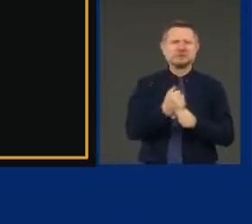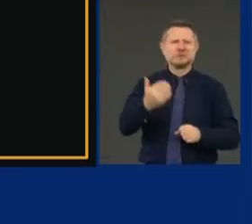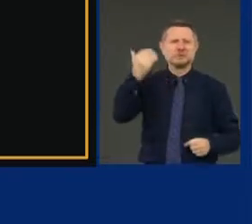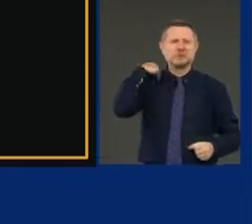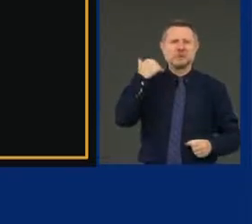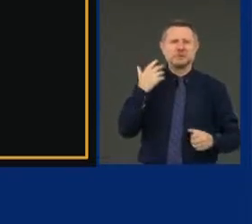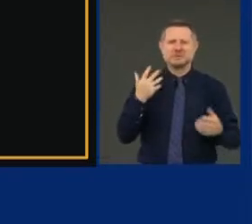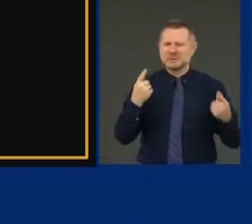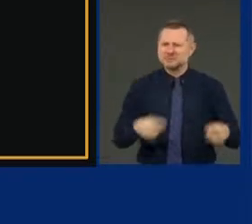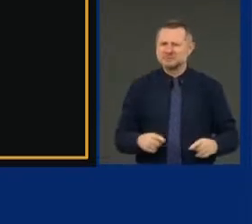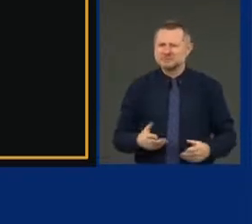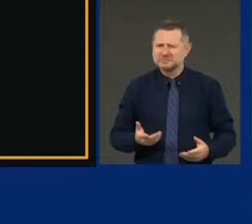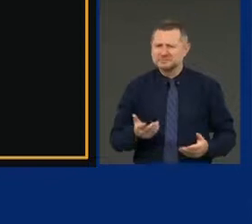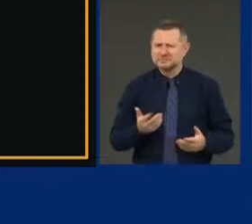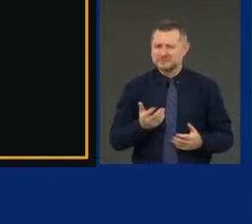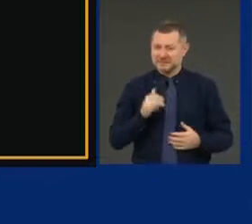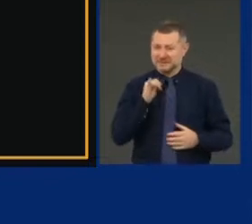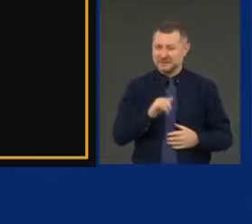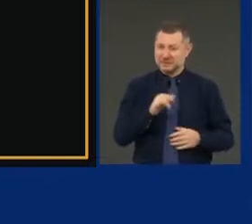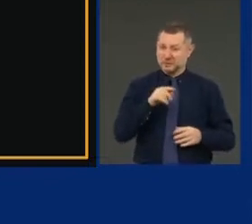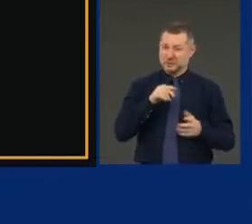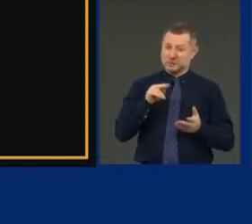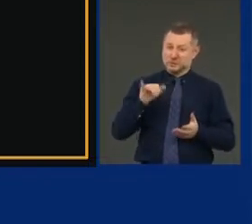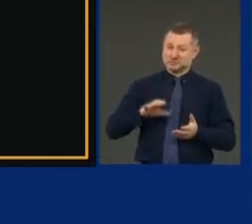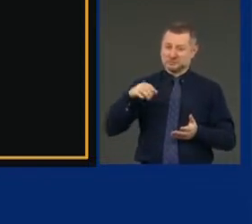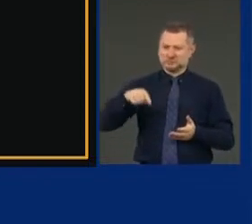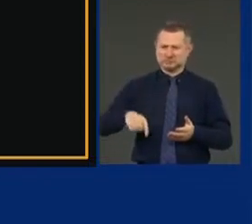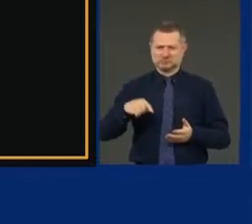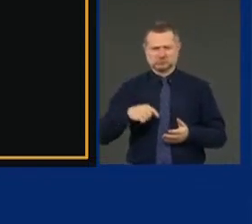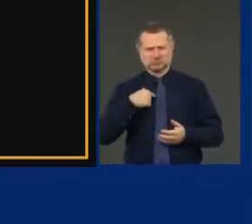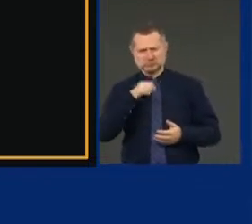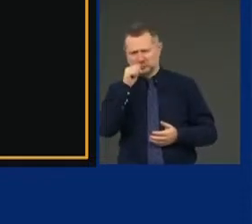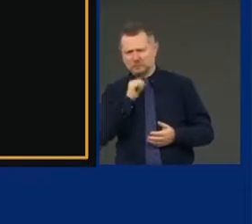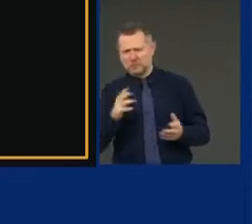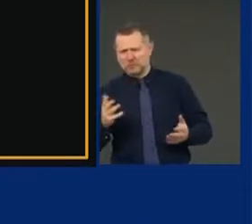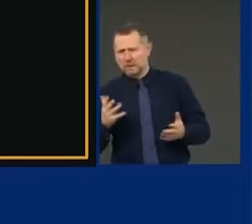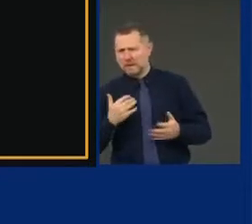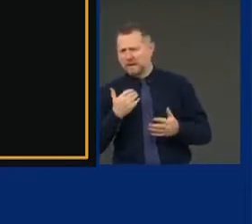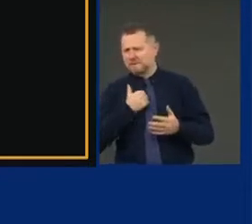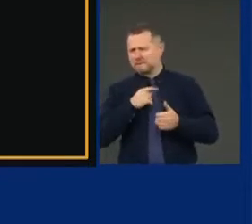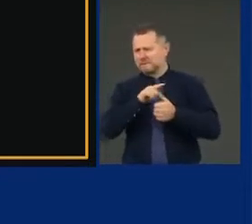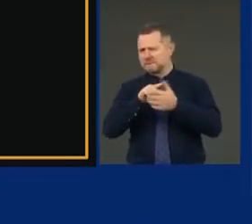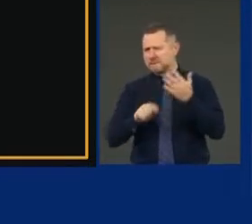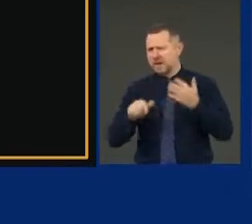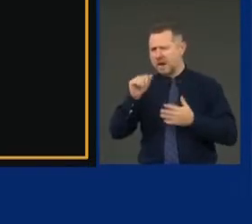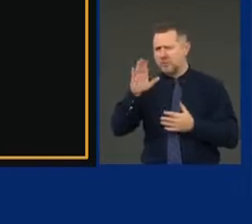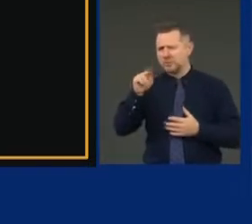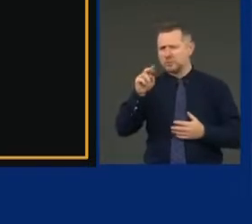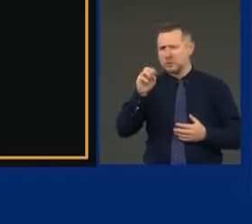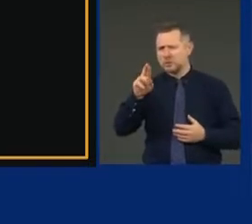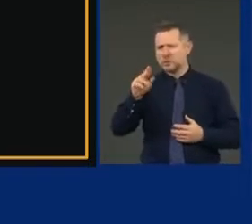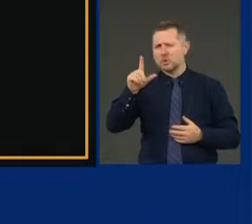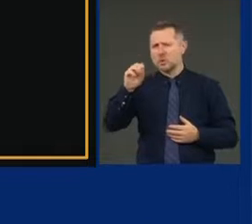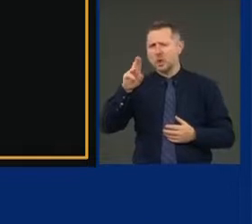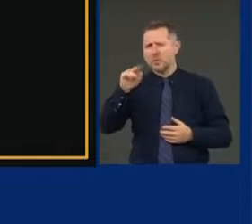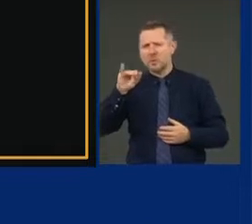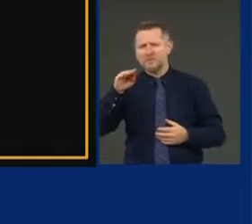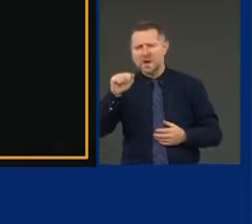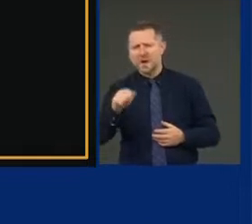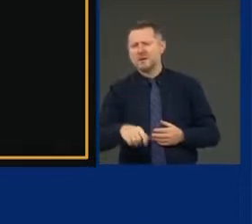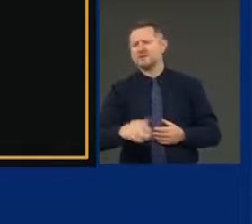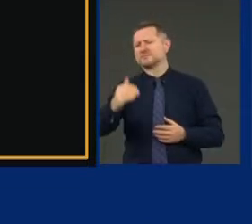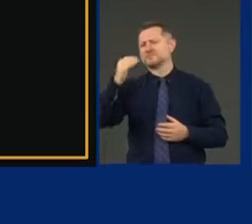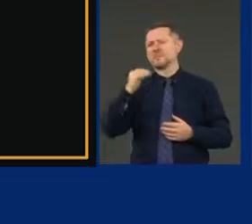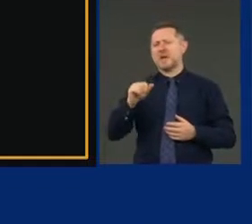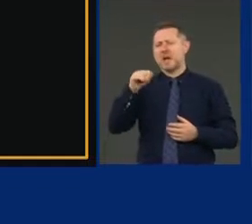We suffered in this city through Abner Louima and Amadou Diallo and Sean Bell and